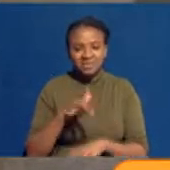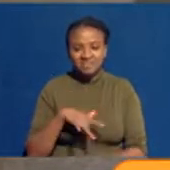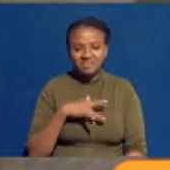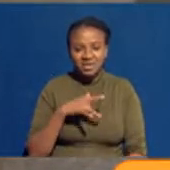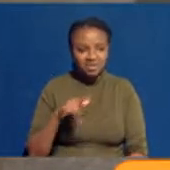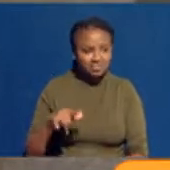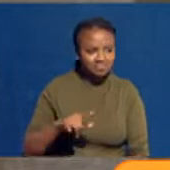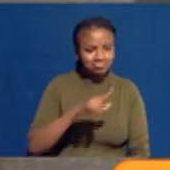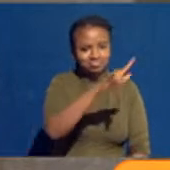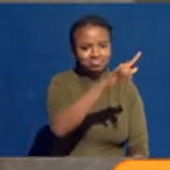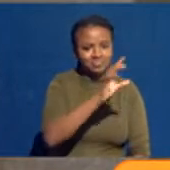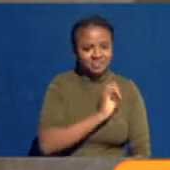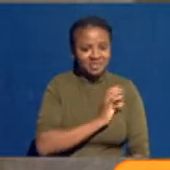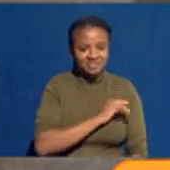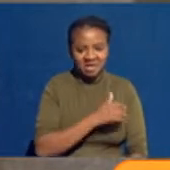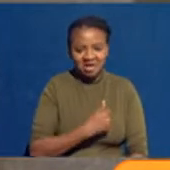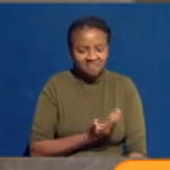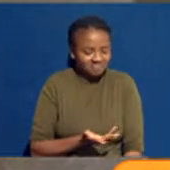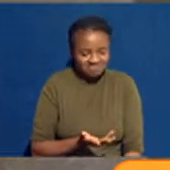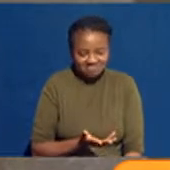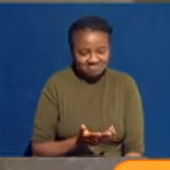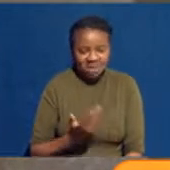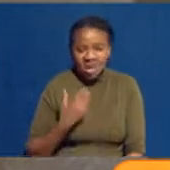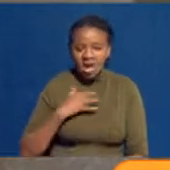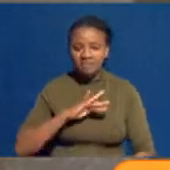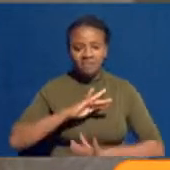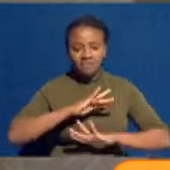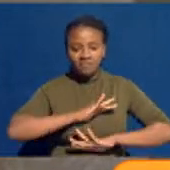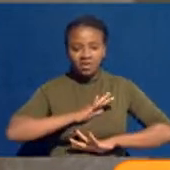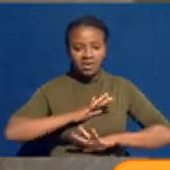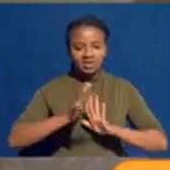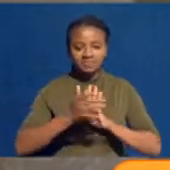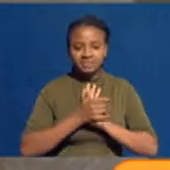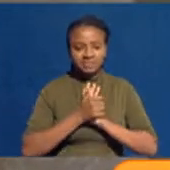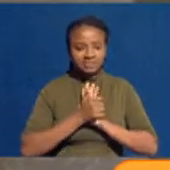apply. I figured I had enough skills and it's just give it a